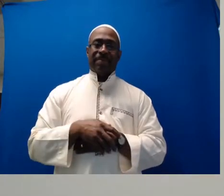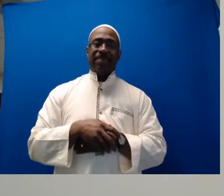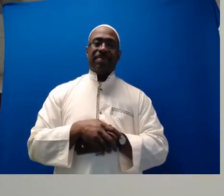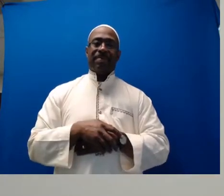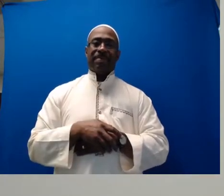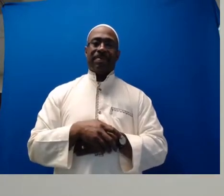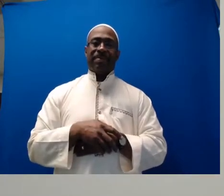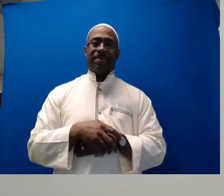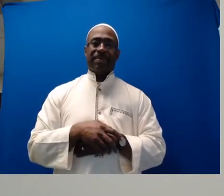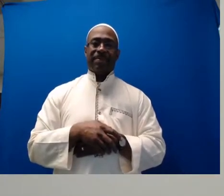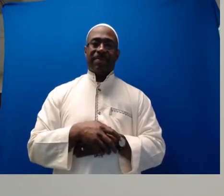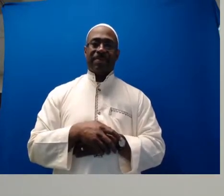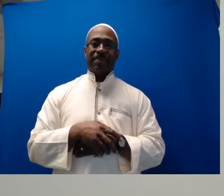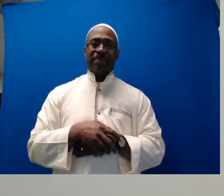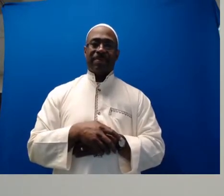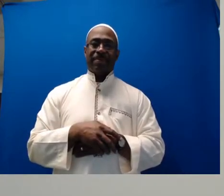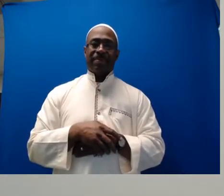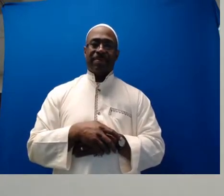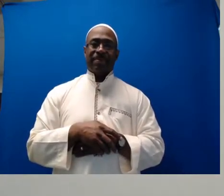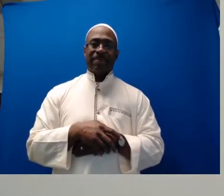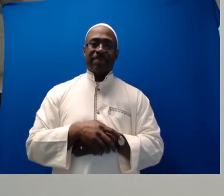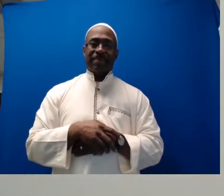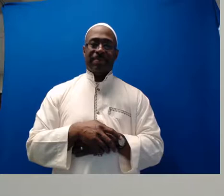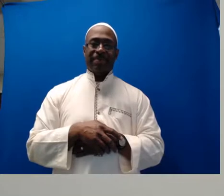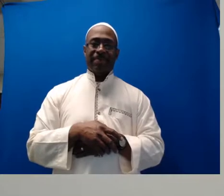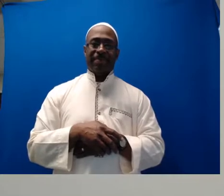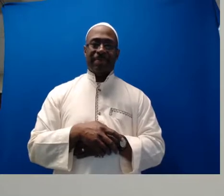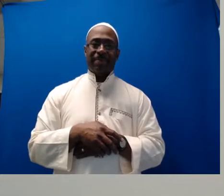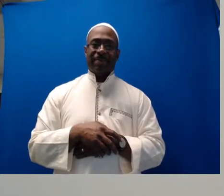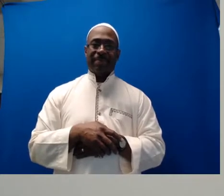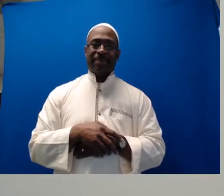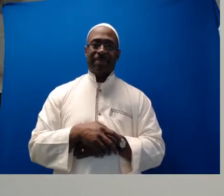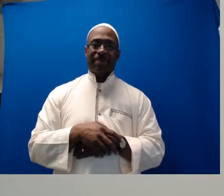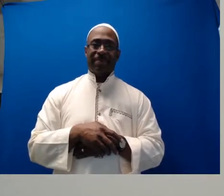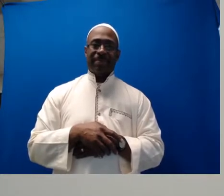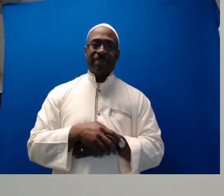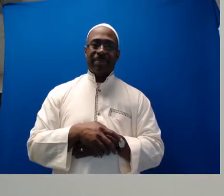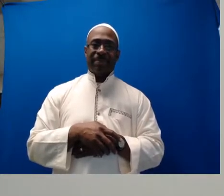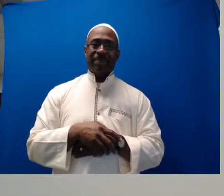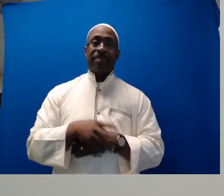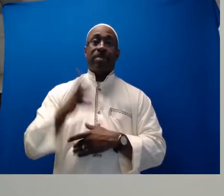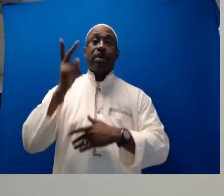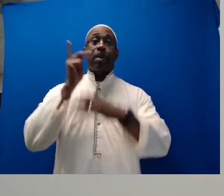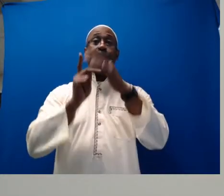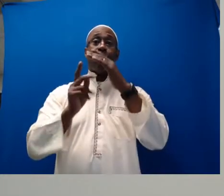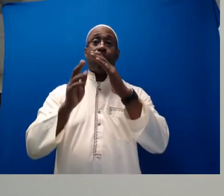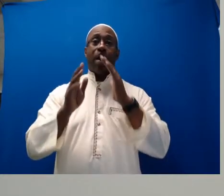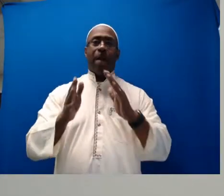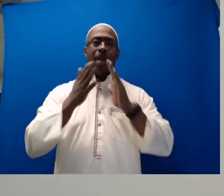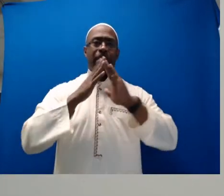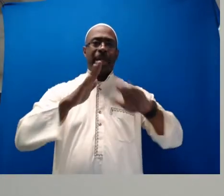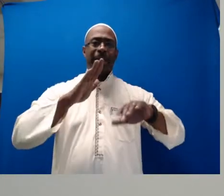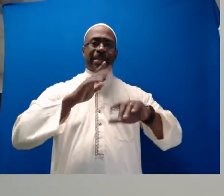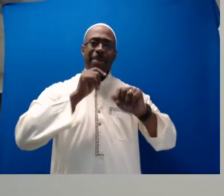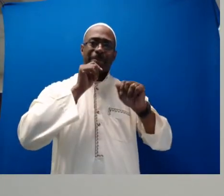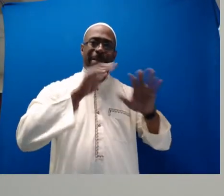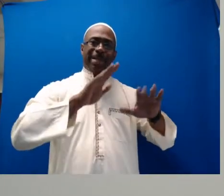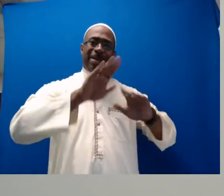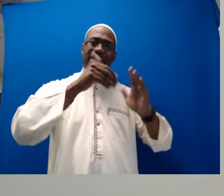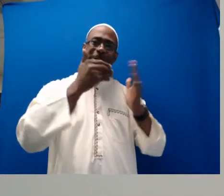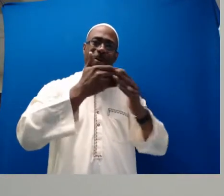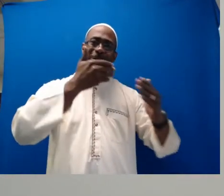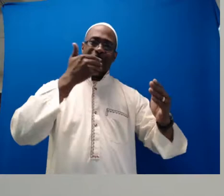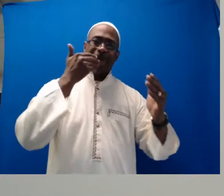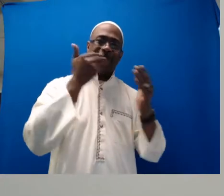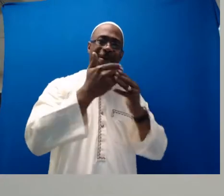Dawood. Jundub, may Allah Azza wa Jal be pleased with him, taught us that the Prophet, may Allah's peace and blessings and all goodness forever